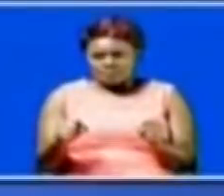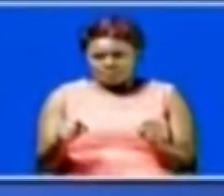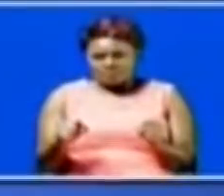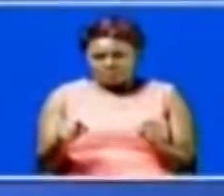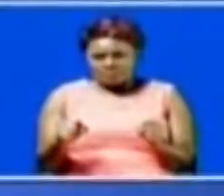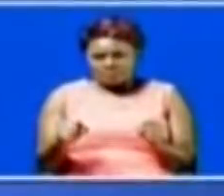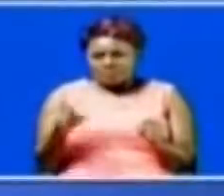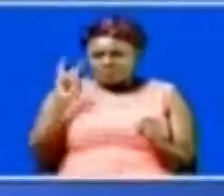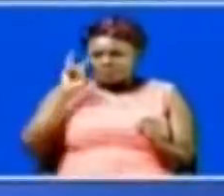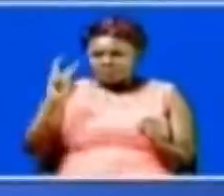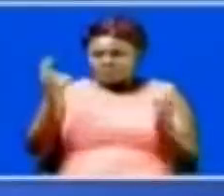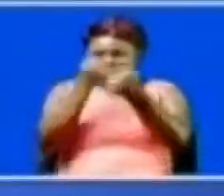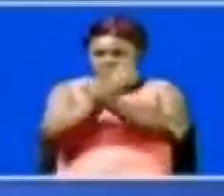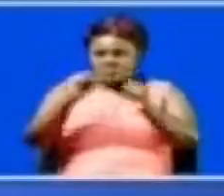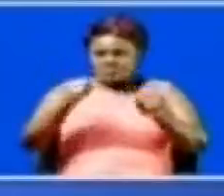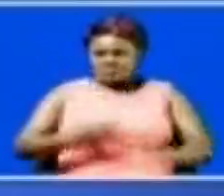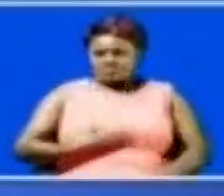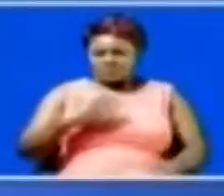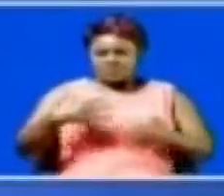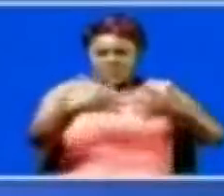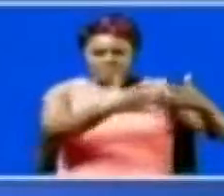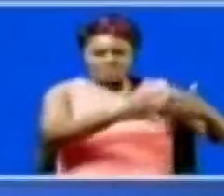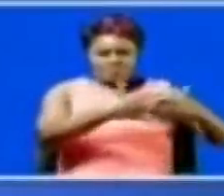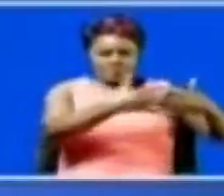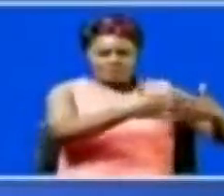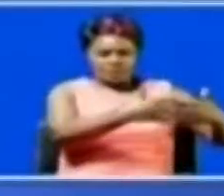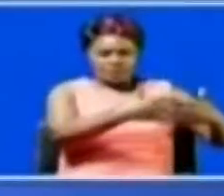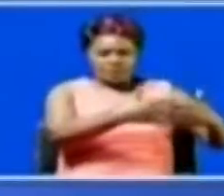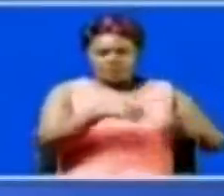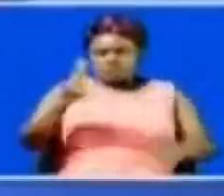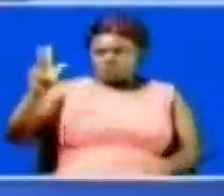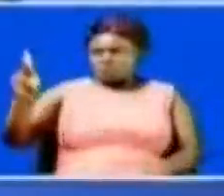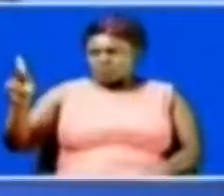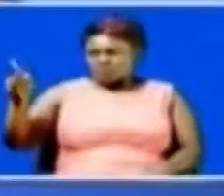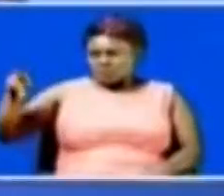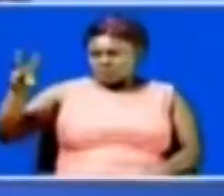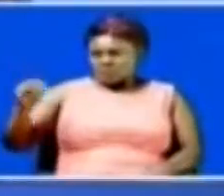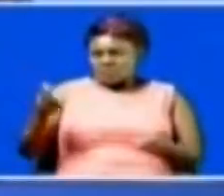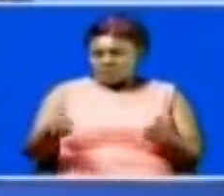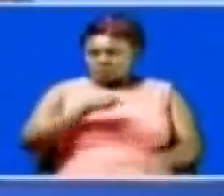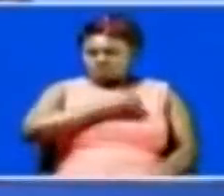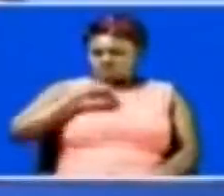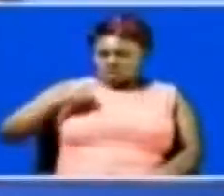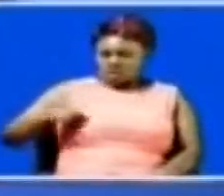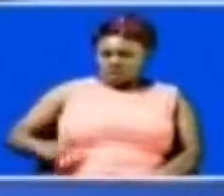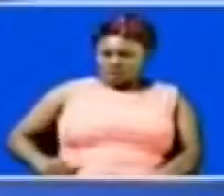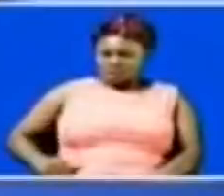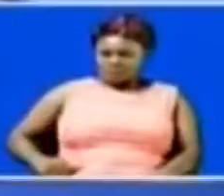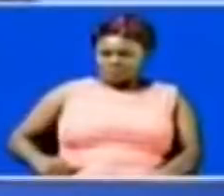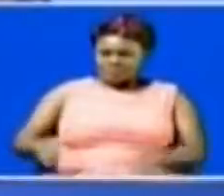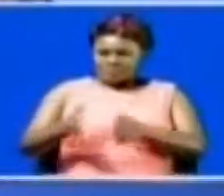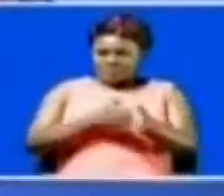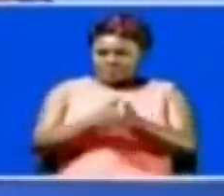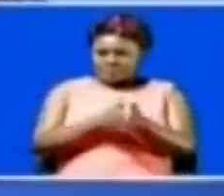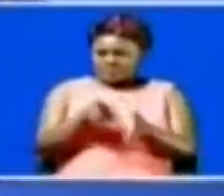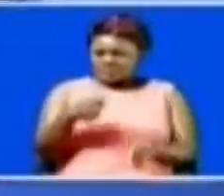have seen the president visit the U.S. He met the U.K. prime minister here in Kenya. Now he's in China. This interest, some